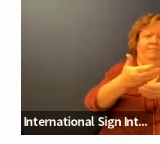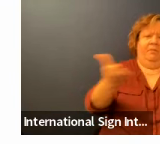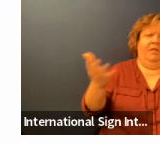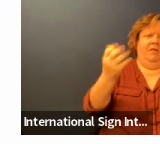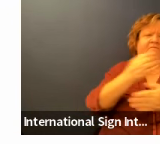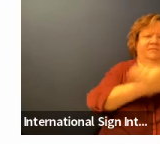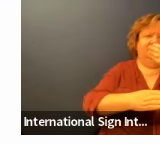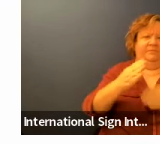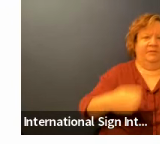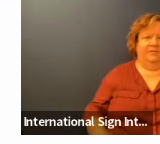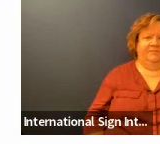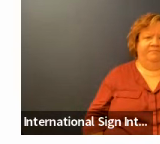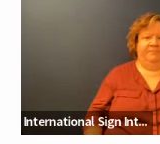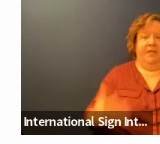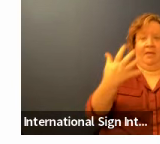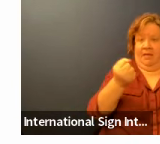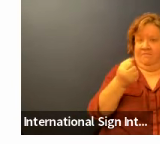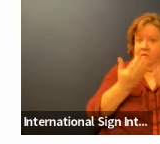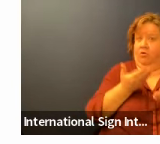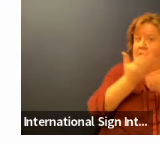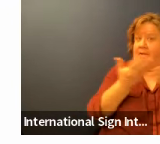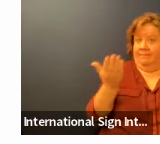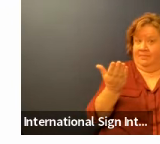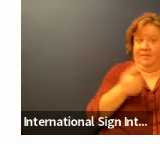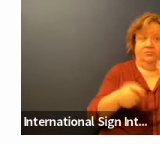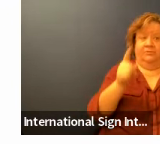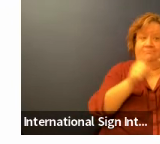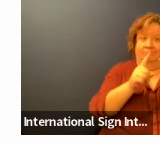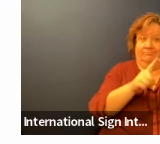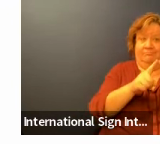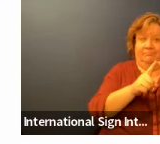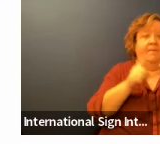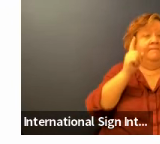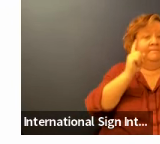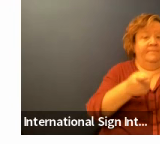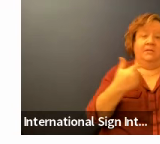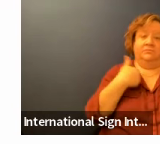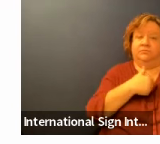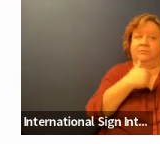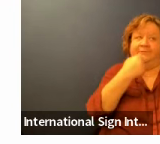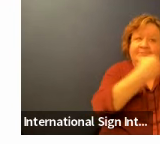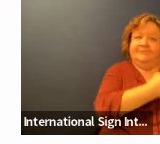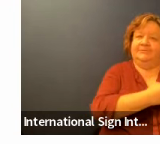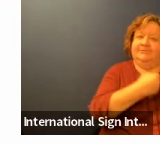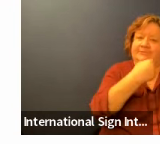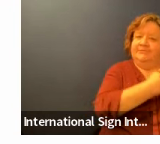system. And the only effective way is to have countries